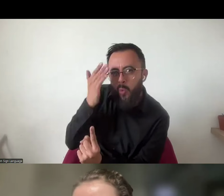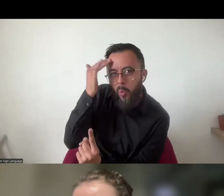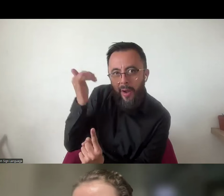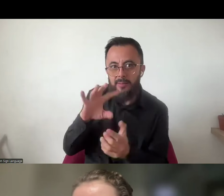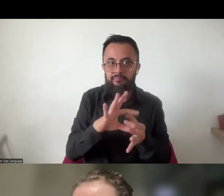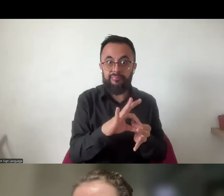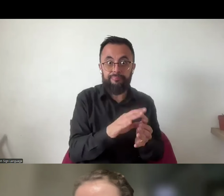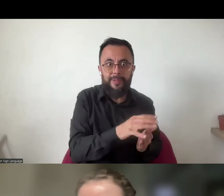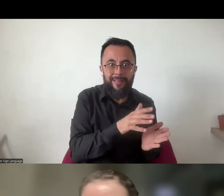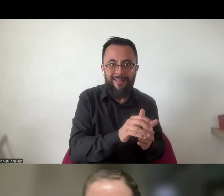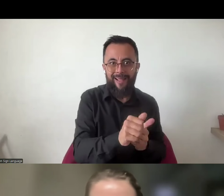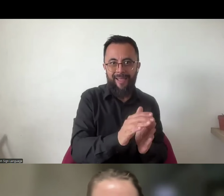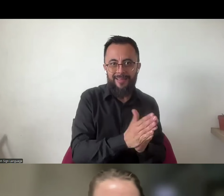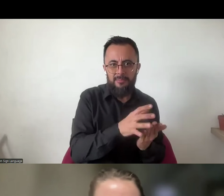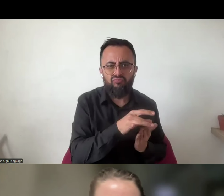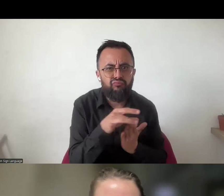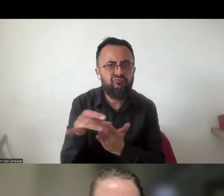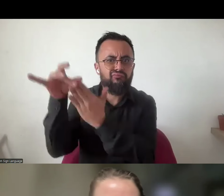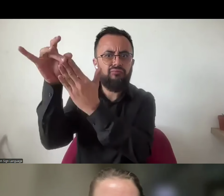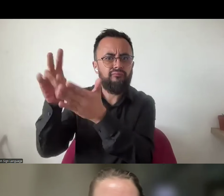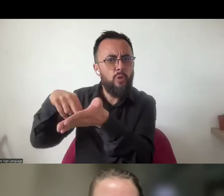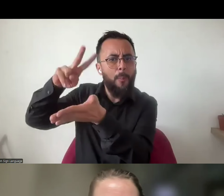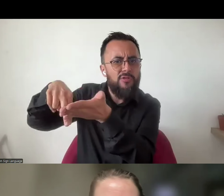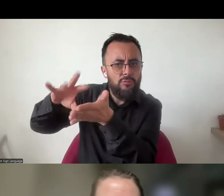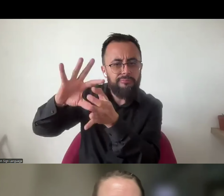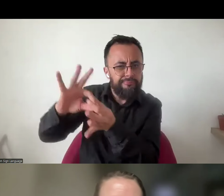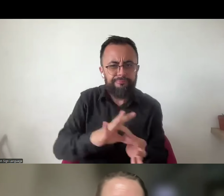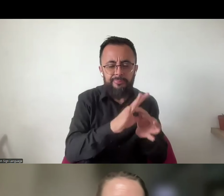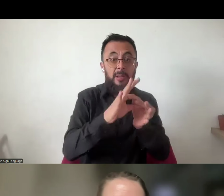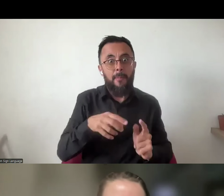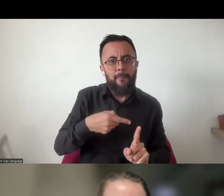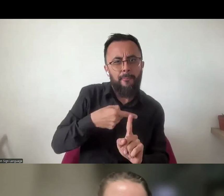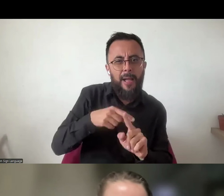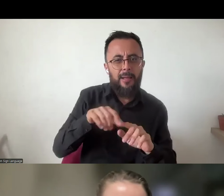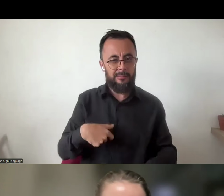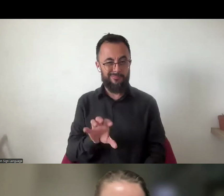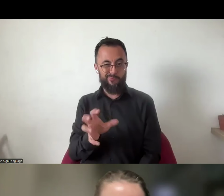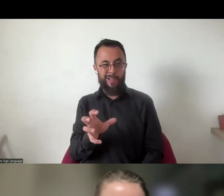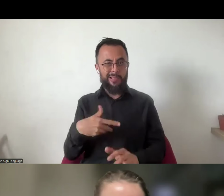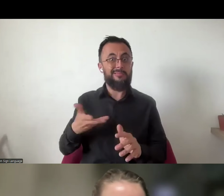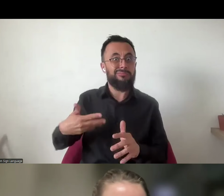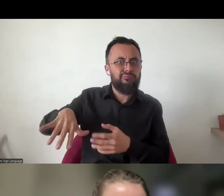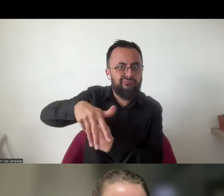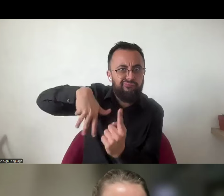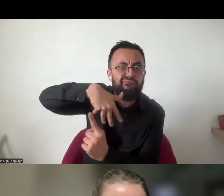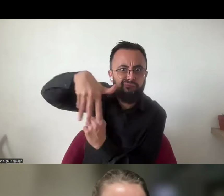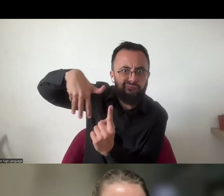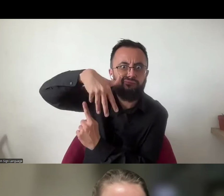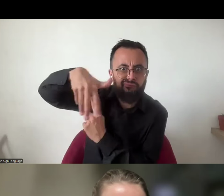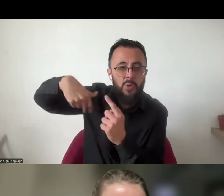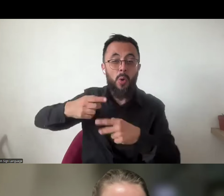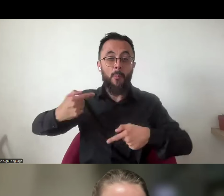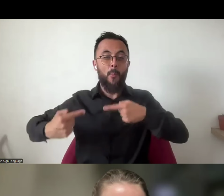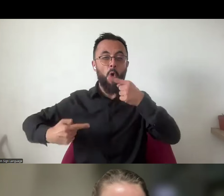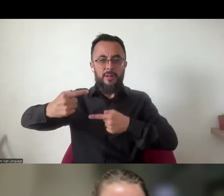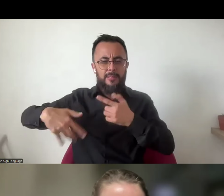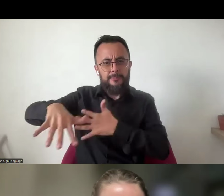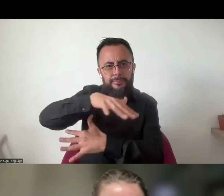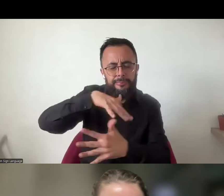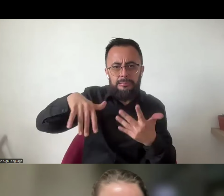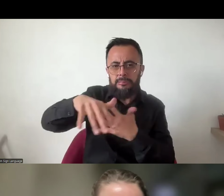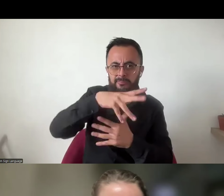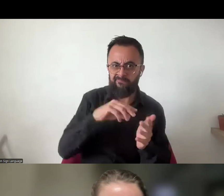are undergoing in the country, demonstrating that when the government is working to advance the health equity